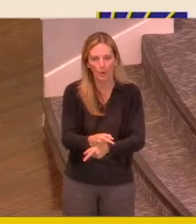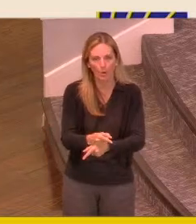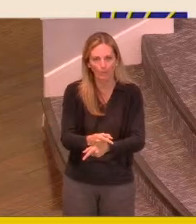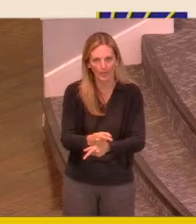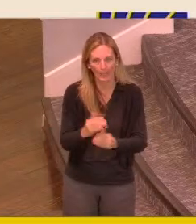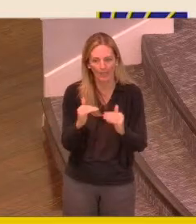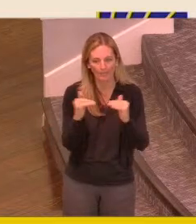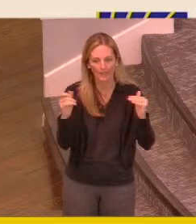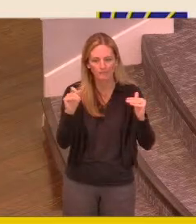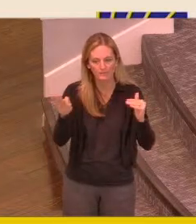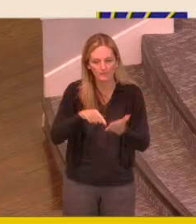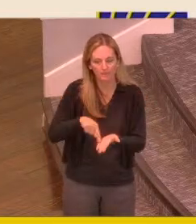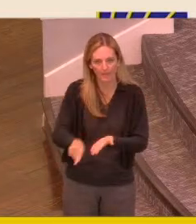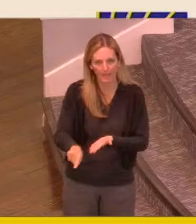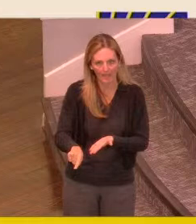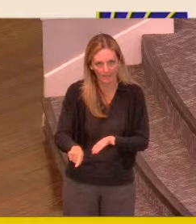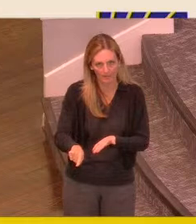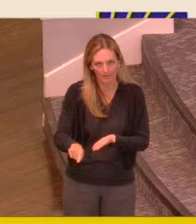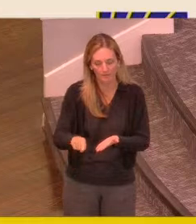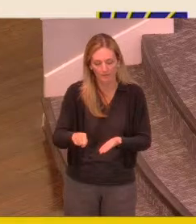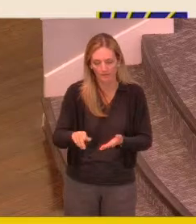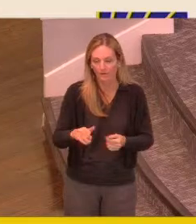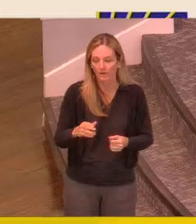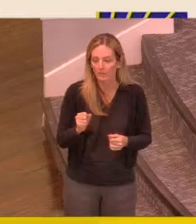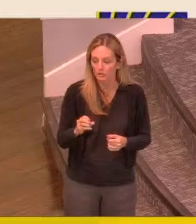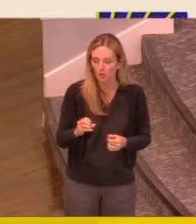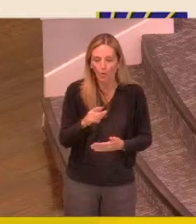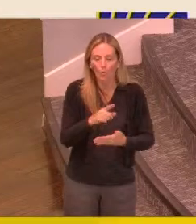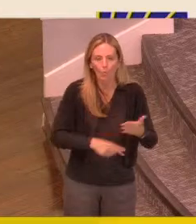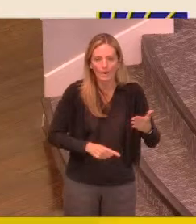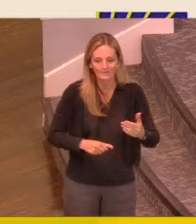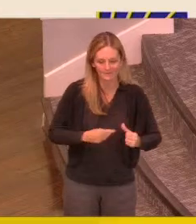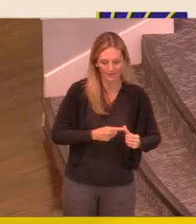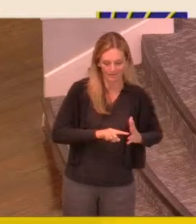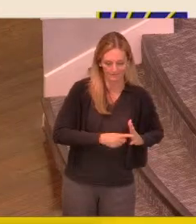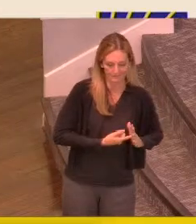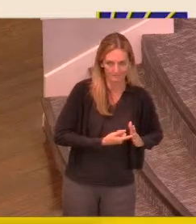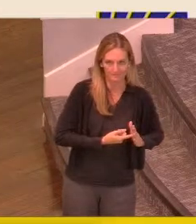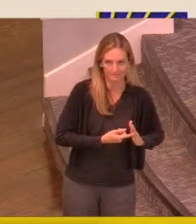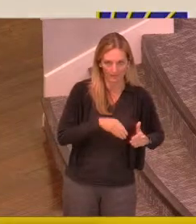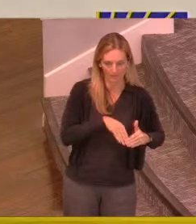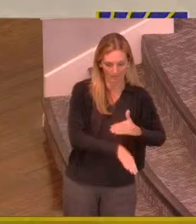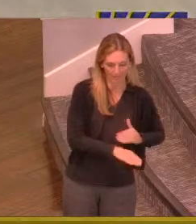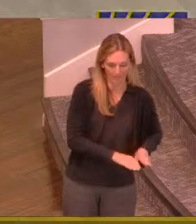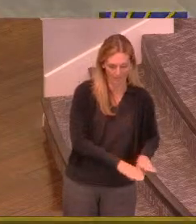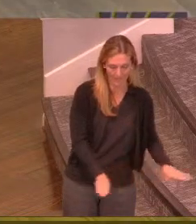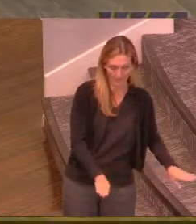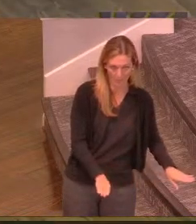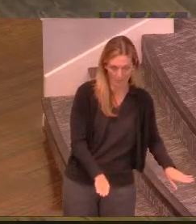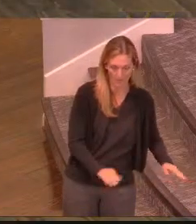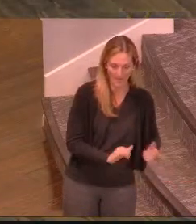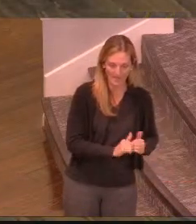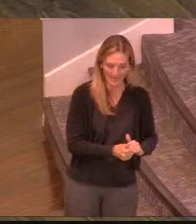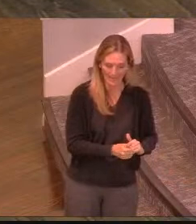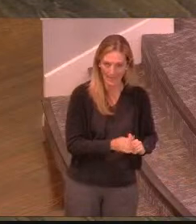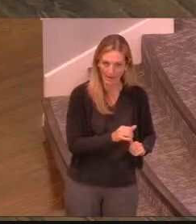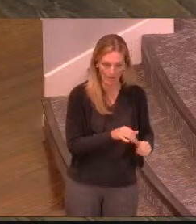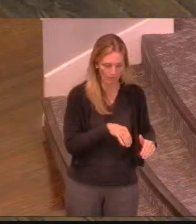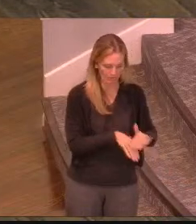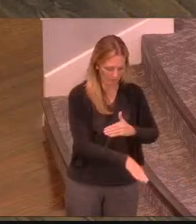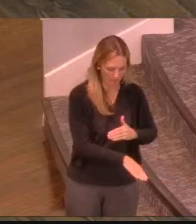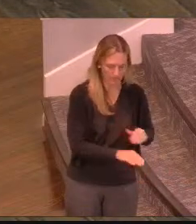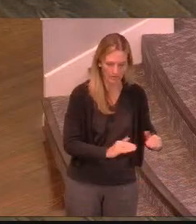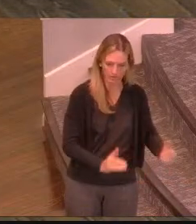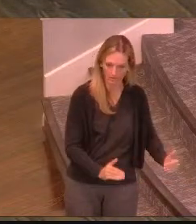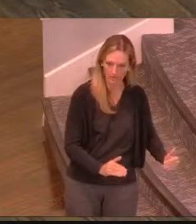pathway. So thinking about what the entry-level compensation is, and then how an individual might progress through